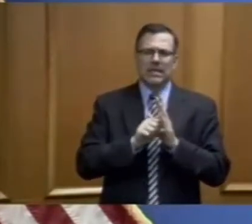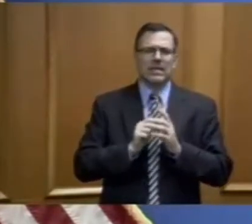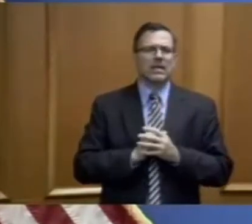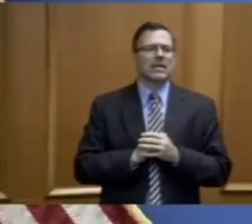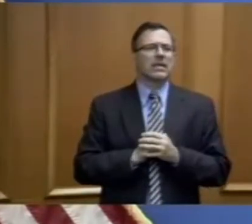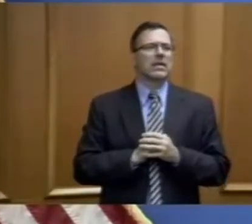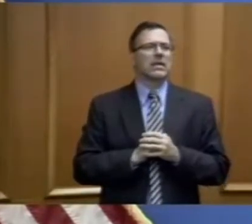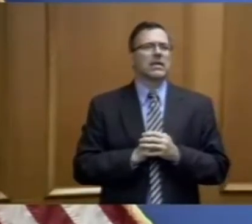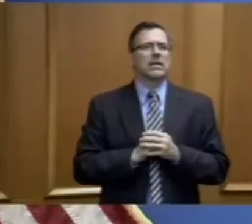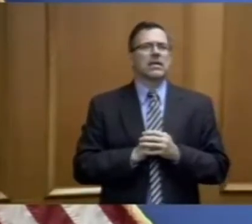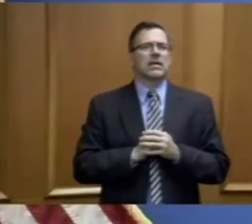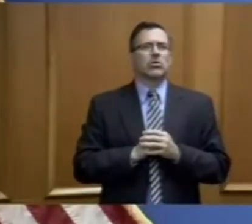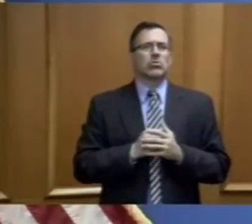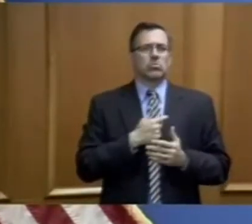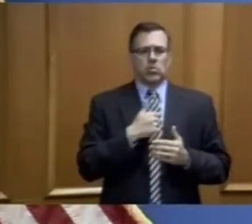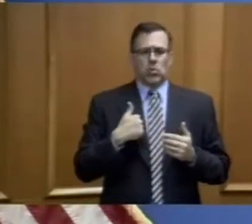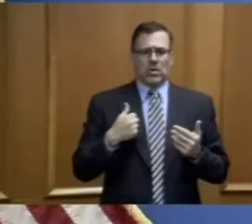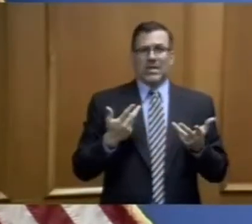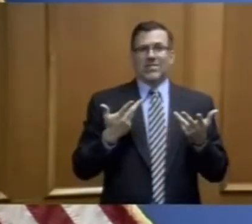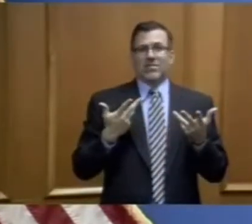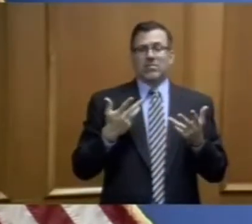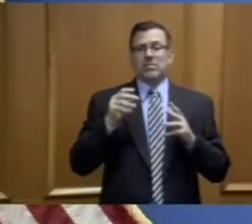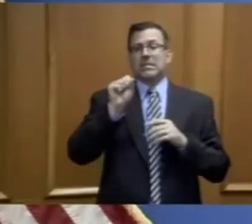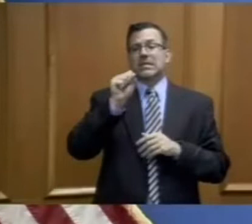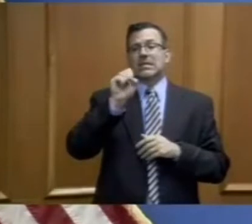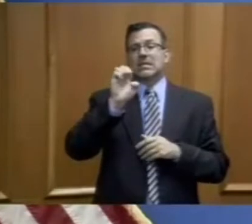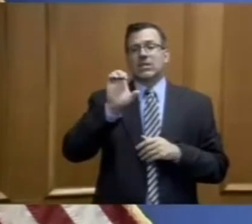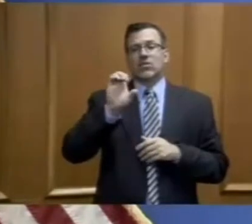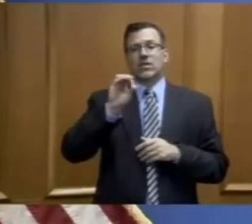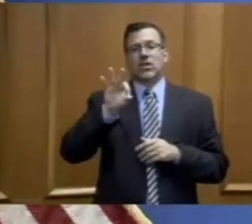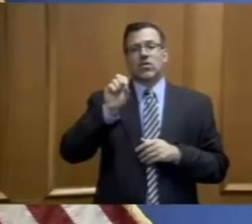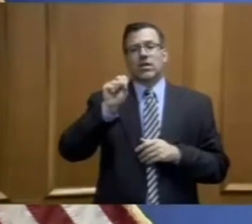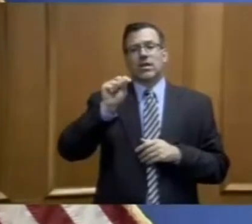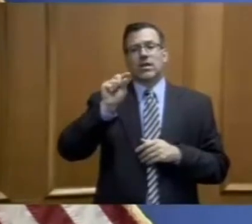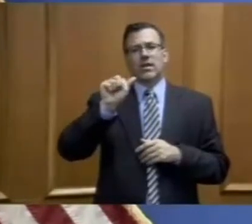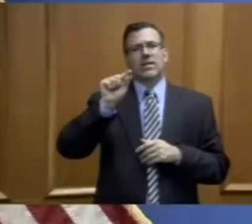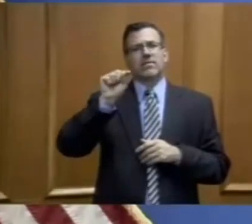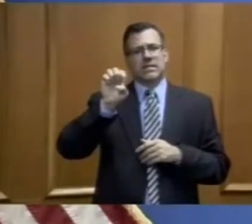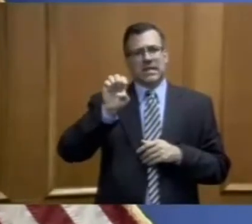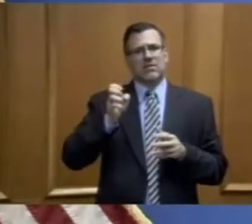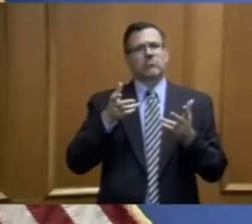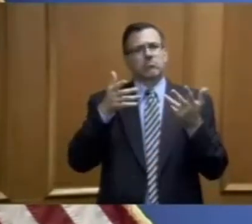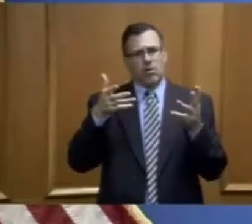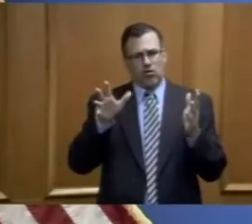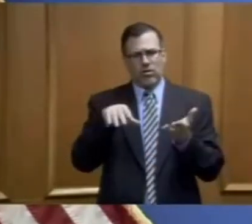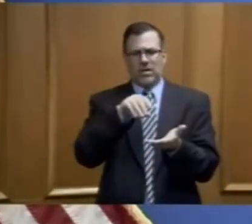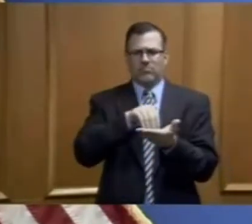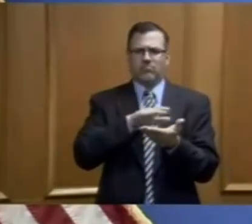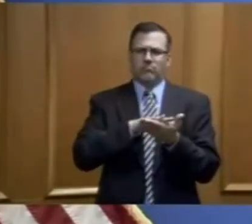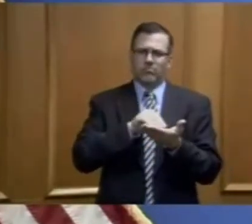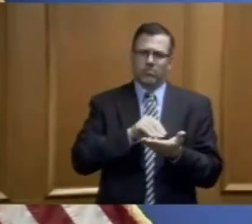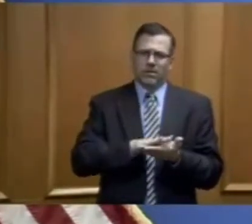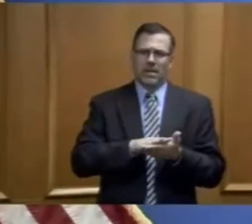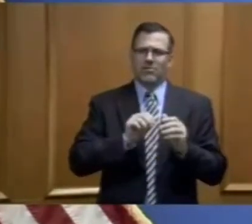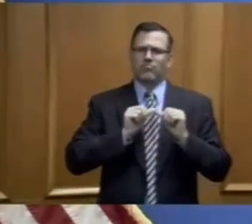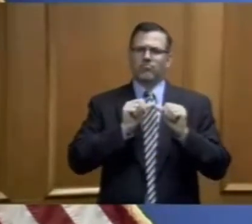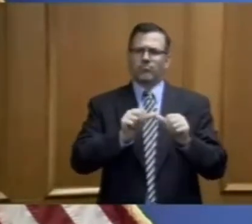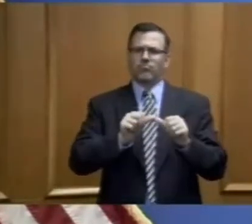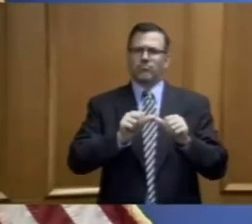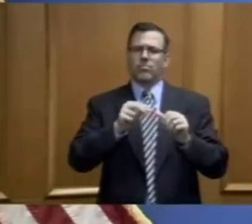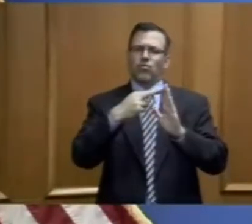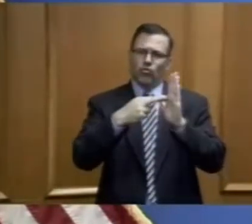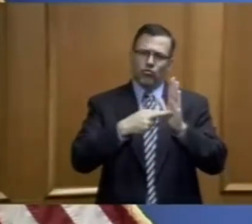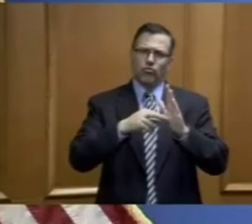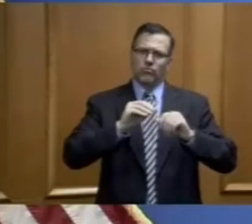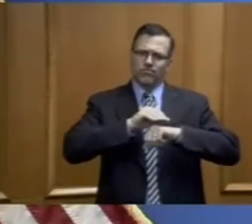there have been guidelines presented by the Secretary of State for how it is that we're going to carry out elections to keep people safe. That's most important to me.